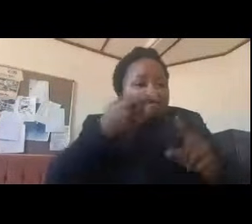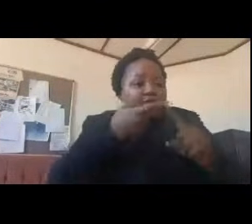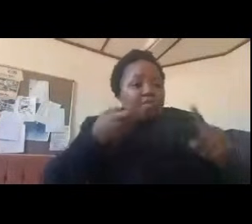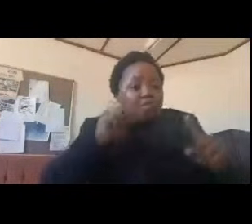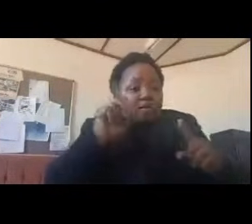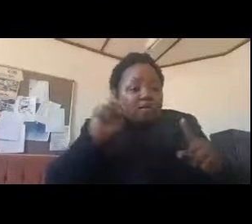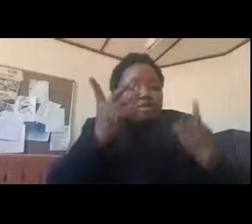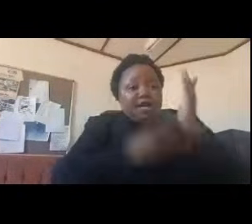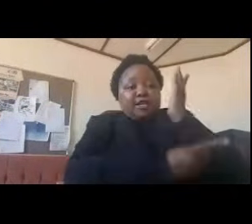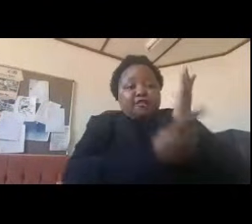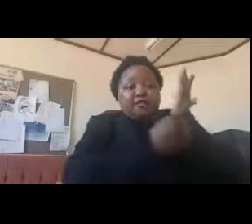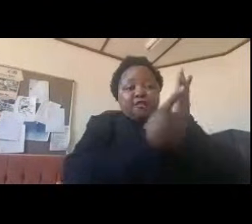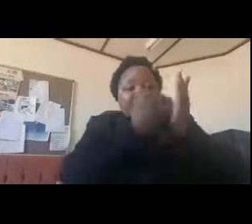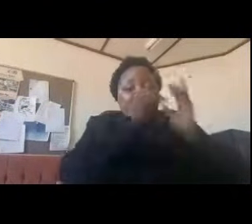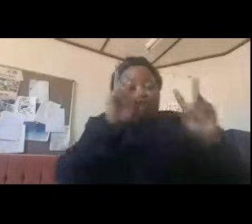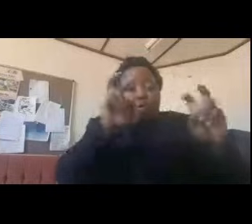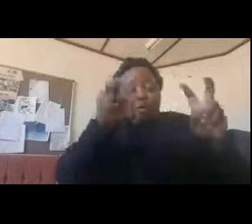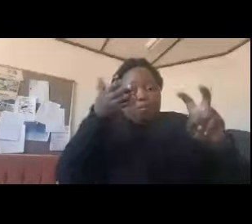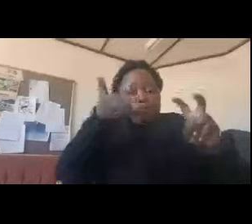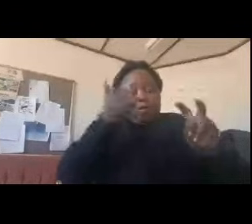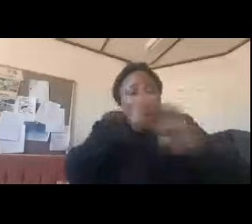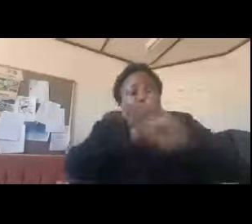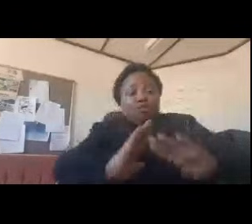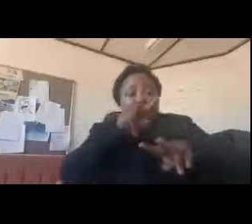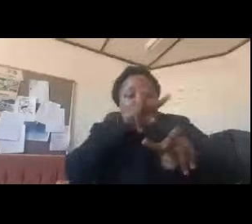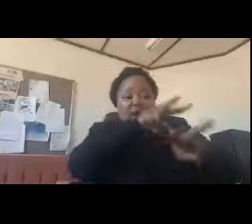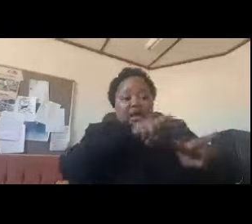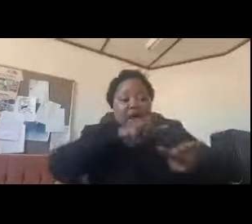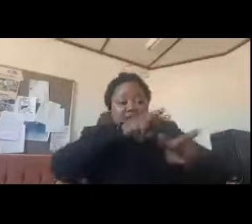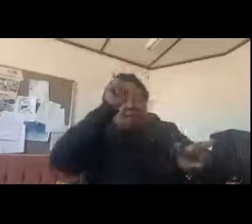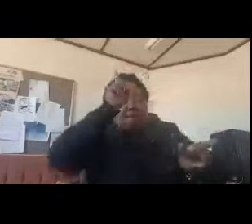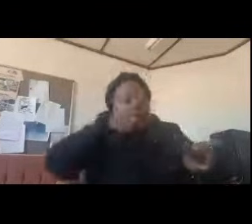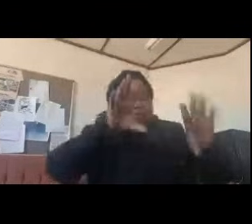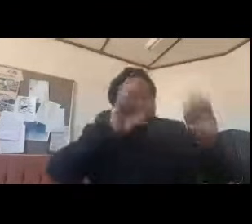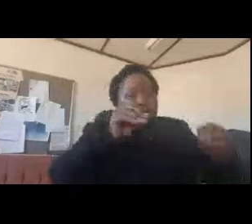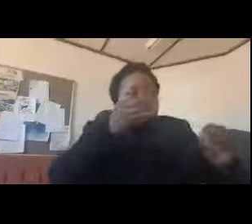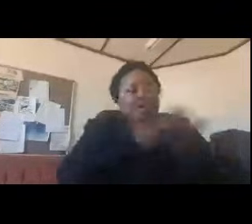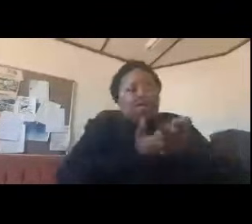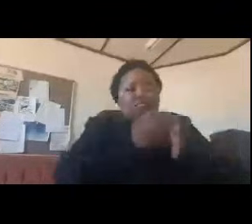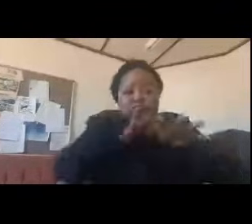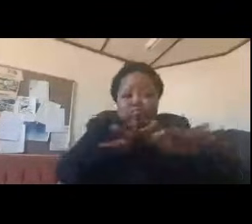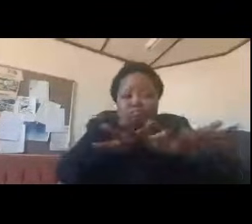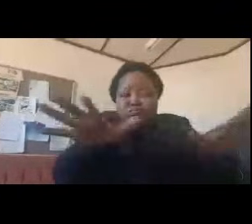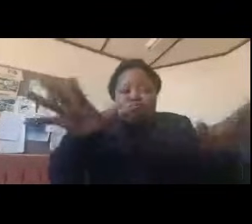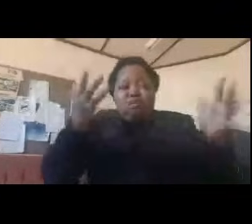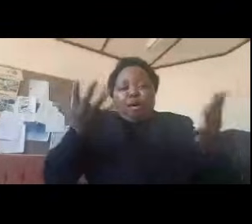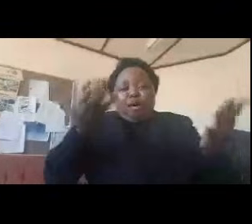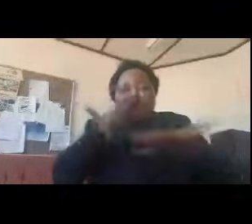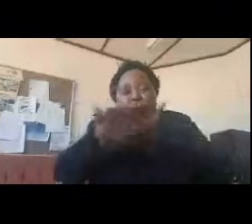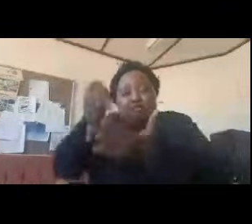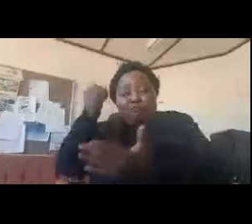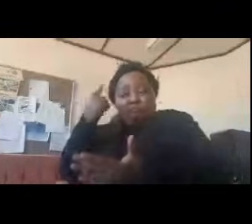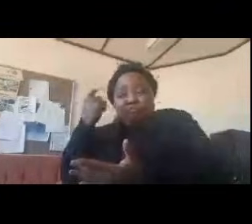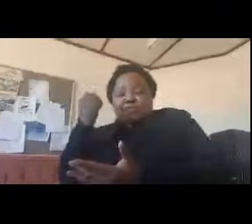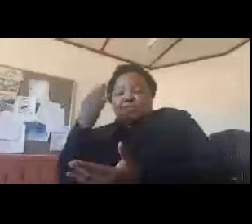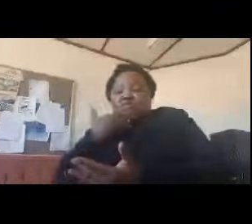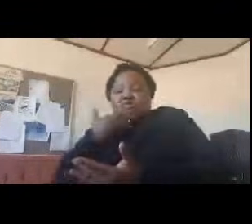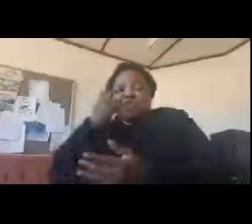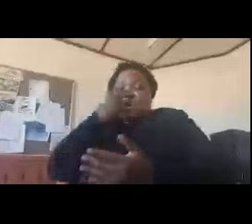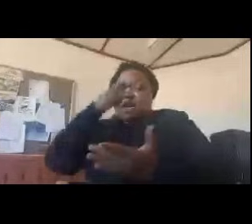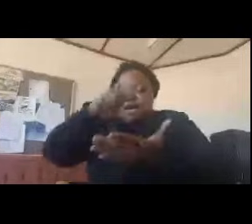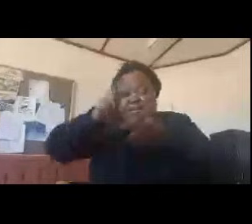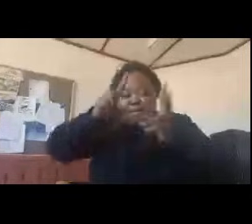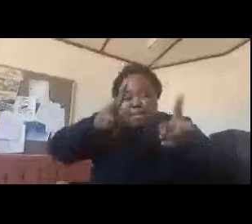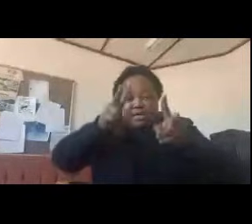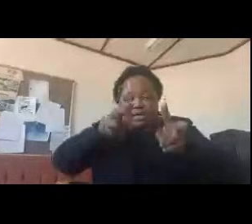have to do the situational analysis. We have to go down to the ground and understand the needs of the persons on the ground. Like I